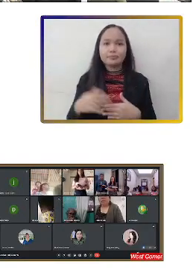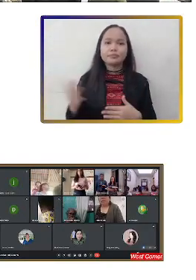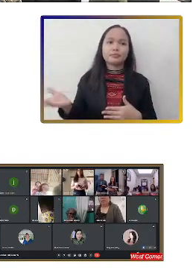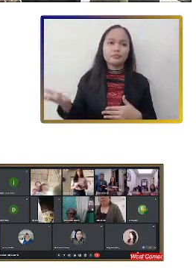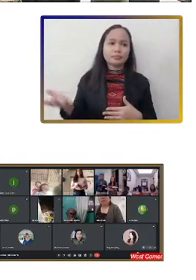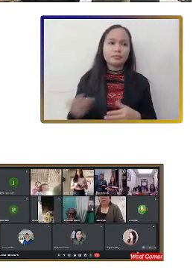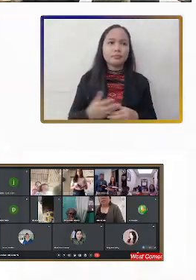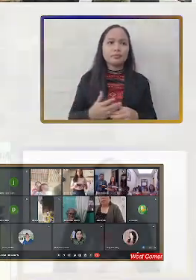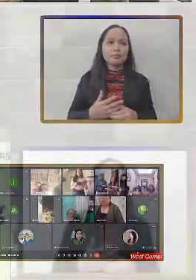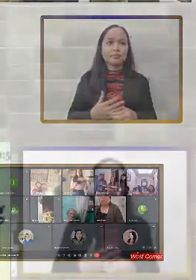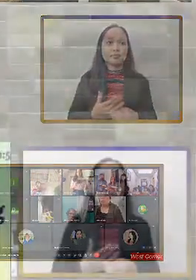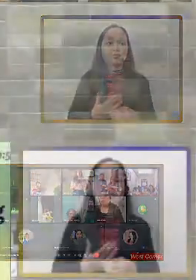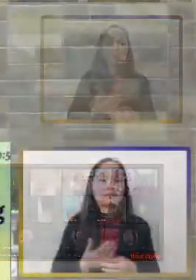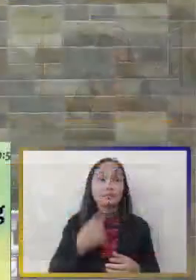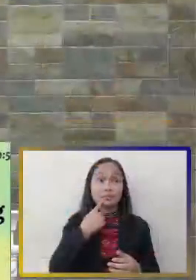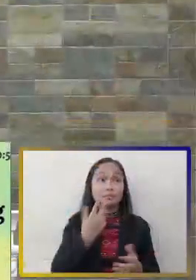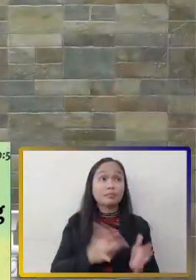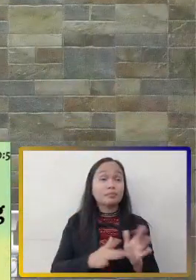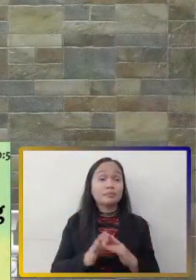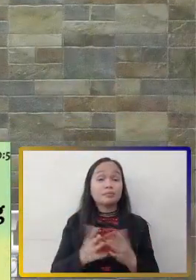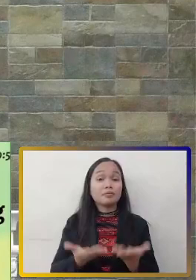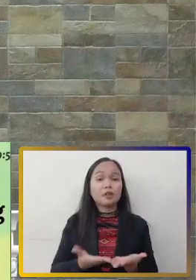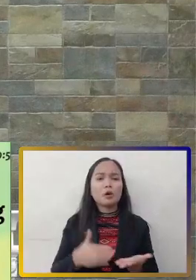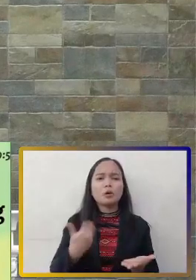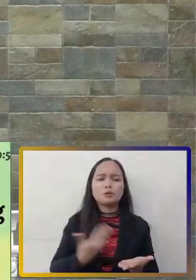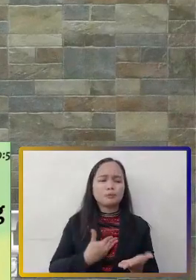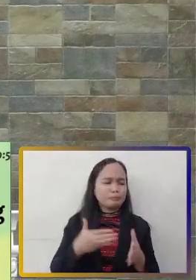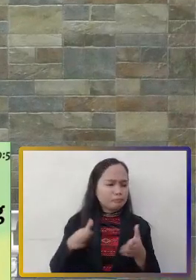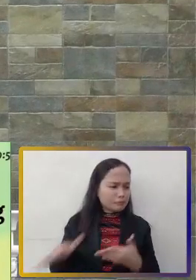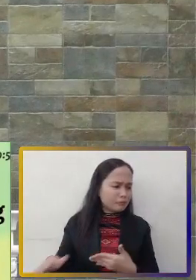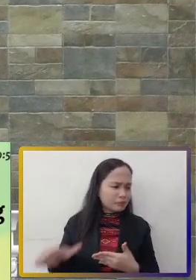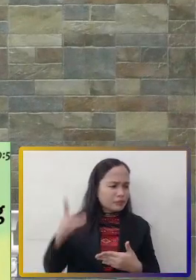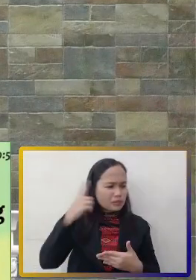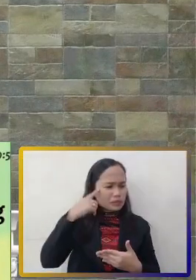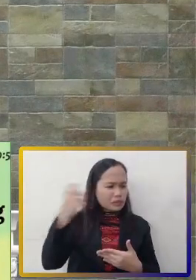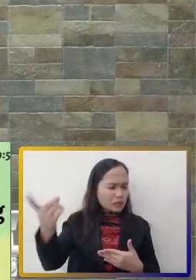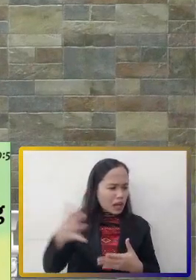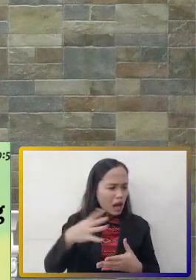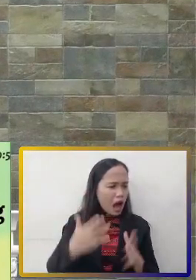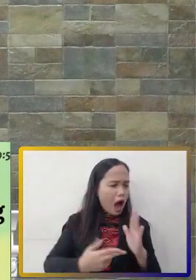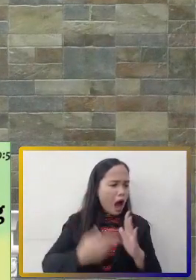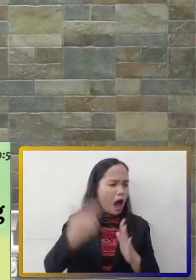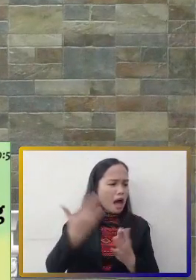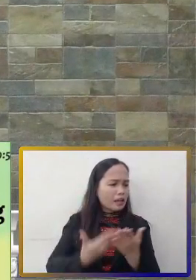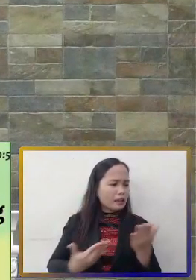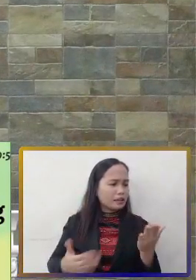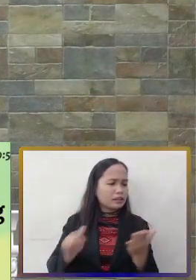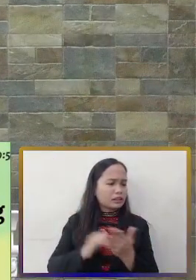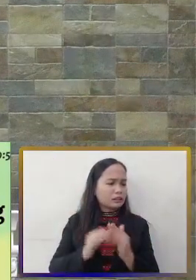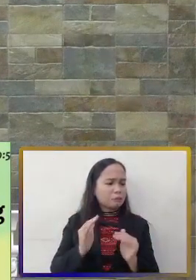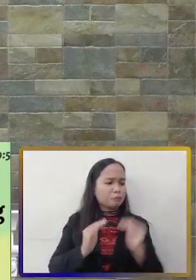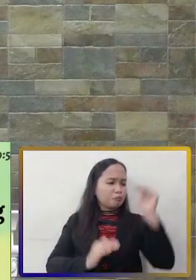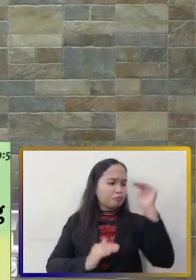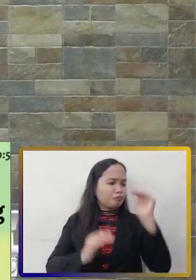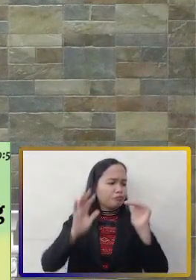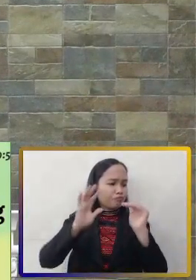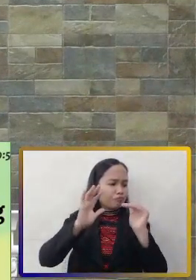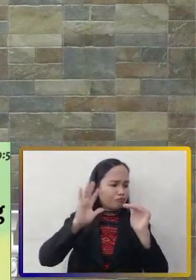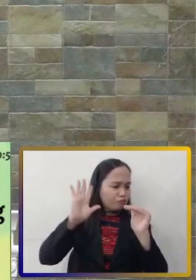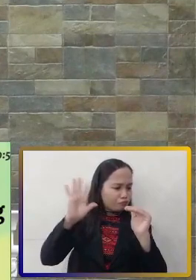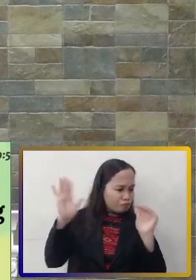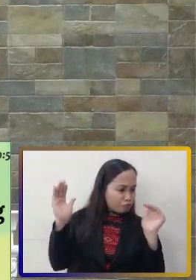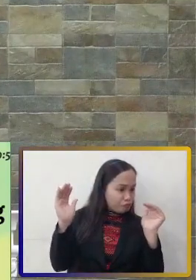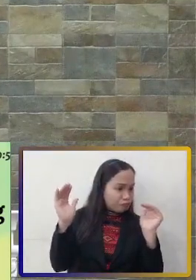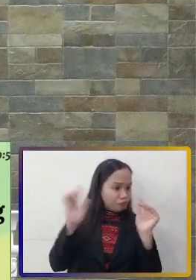ng Biblia, casting down imaginations in every high thing that exalted itself against the knowledge of